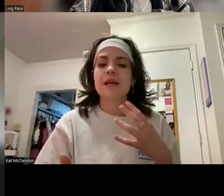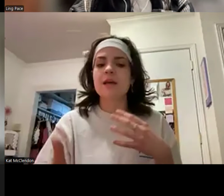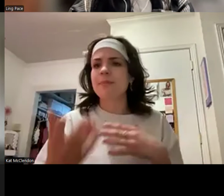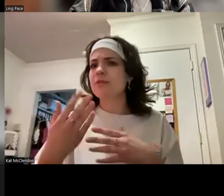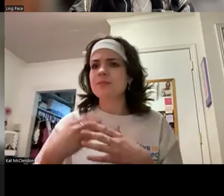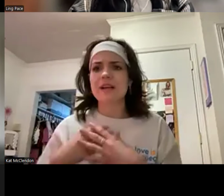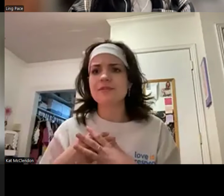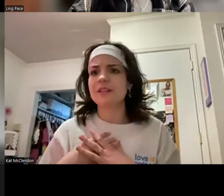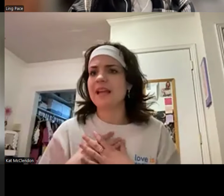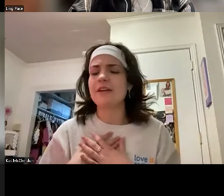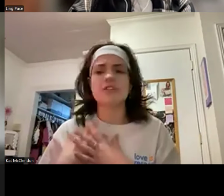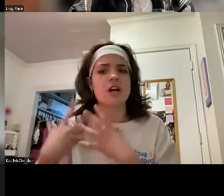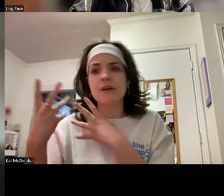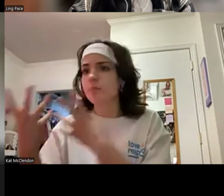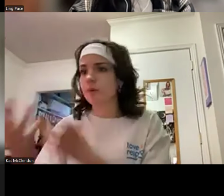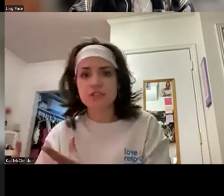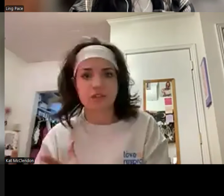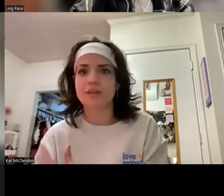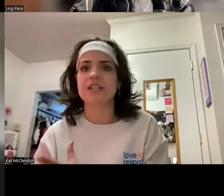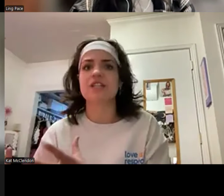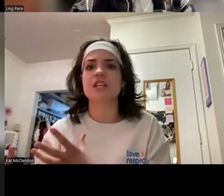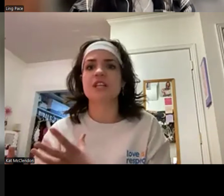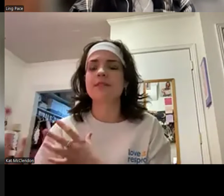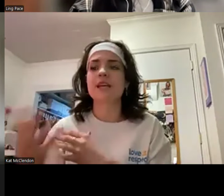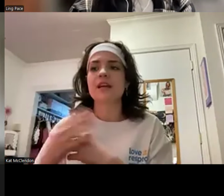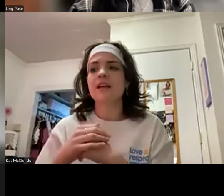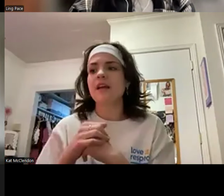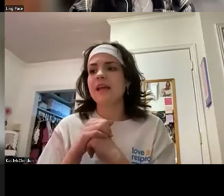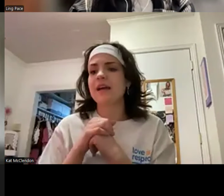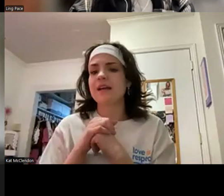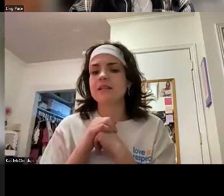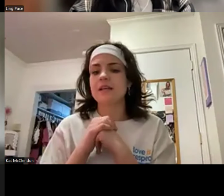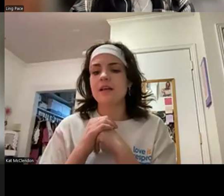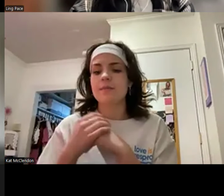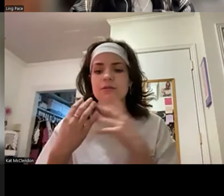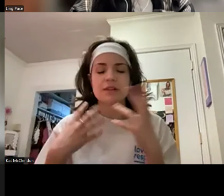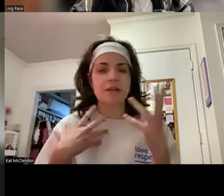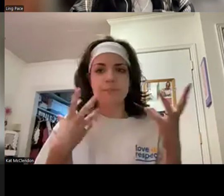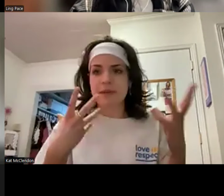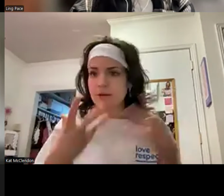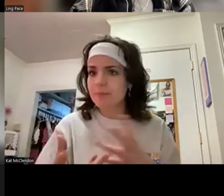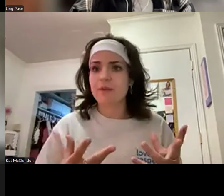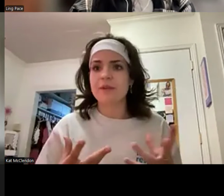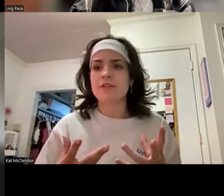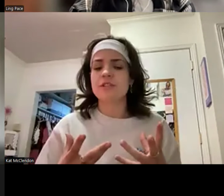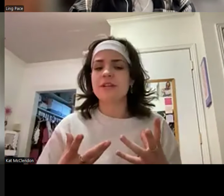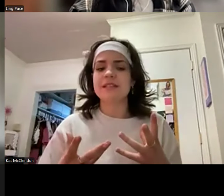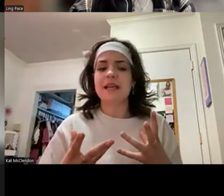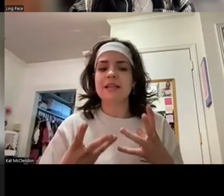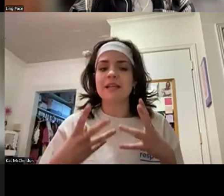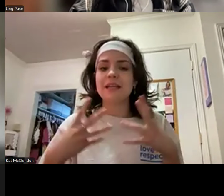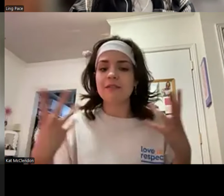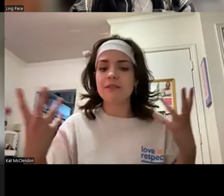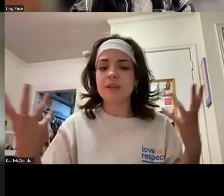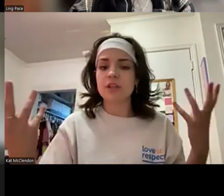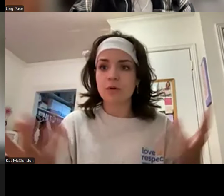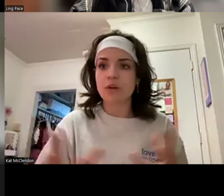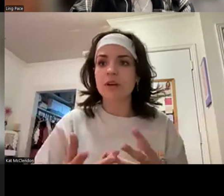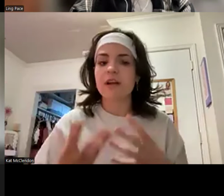and be respectful in how you talk about your personal relationships, and be respectful with your students, and